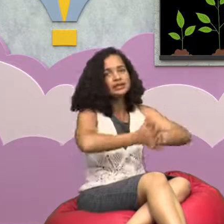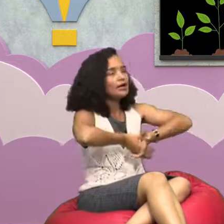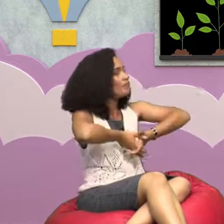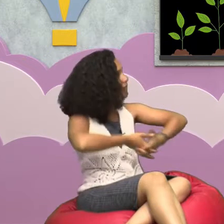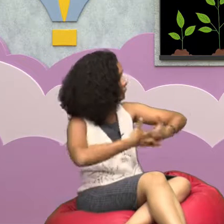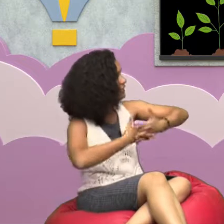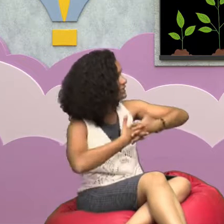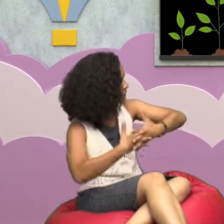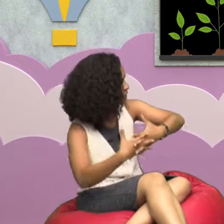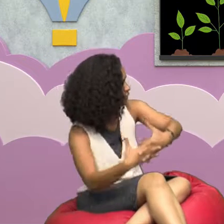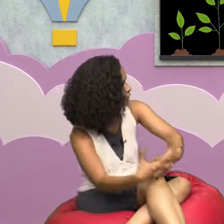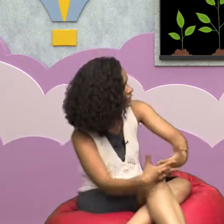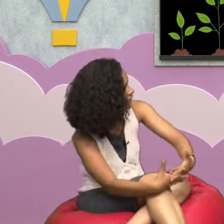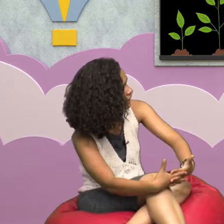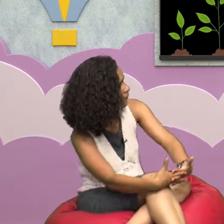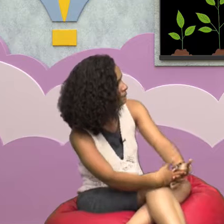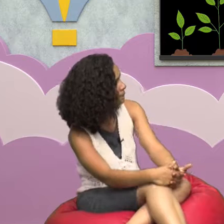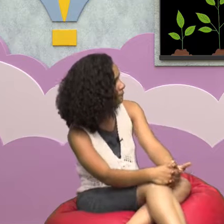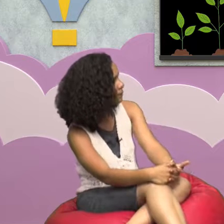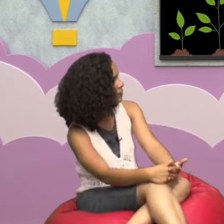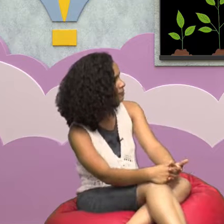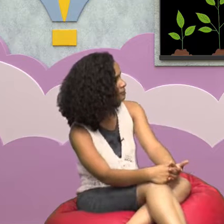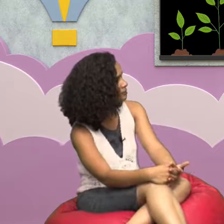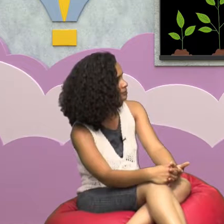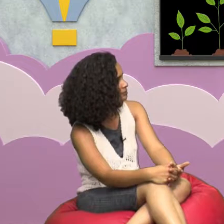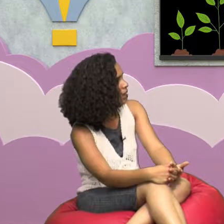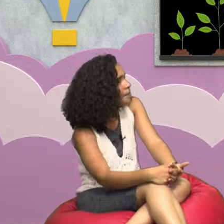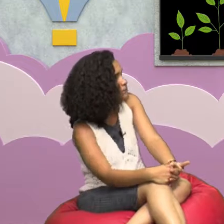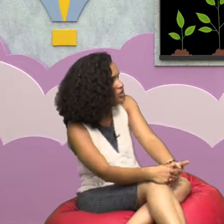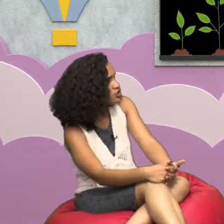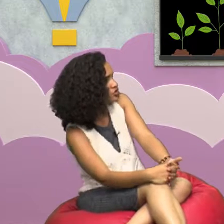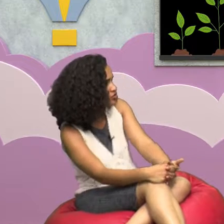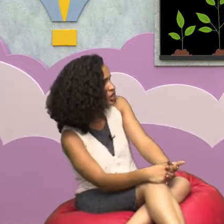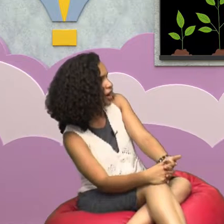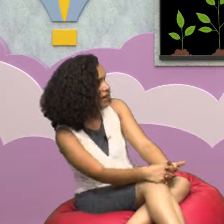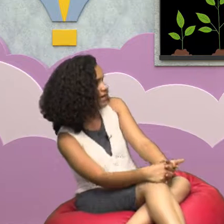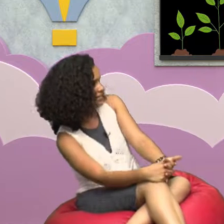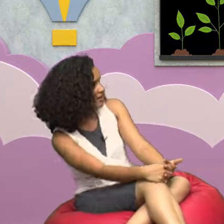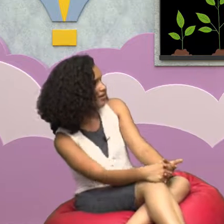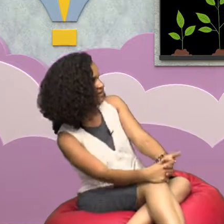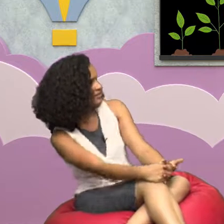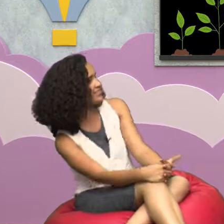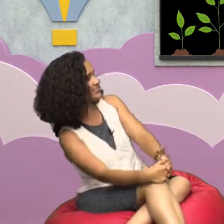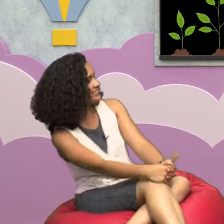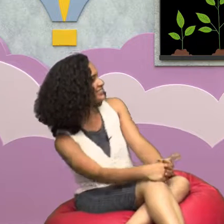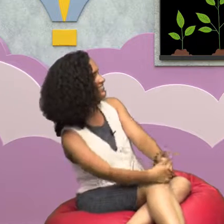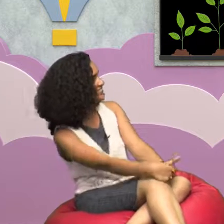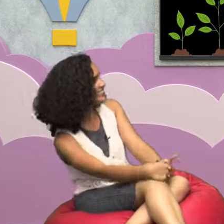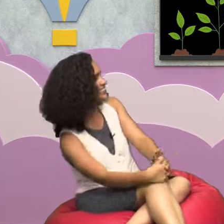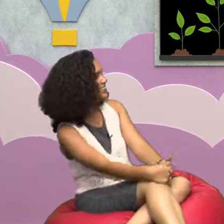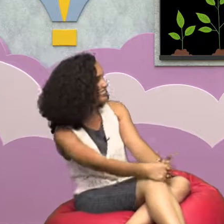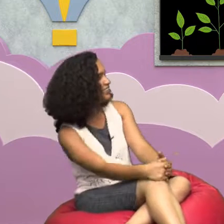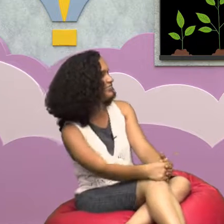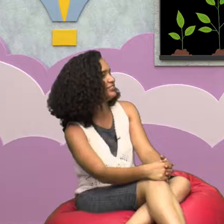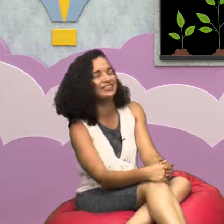info@kickstartnam.com. But we're going to sing a song. What are we going to sing? Can we sing... Your body, girl. No,